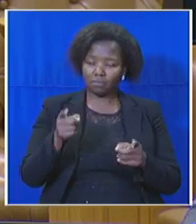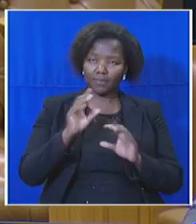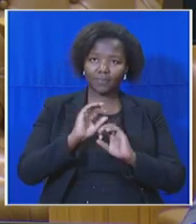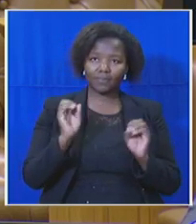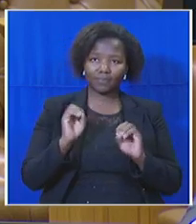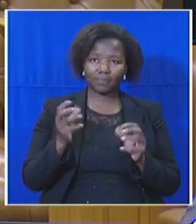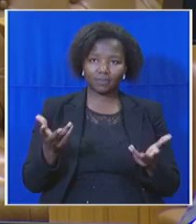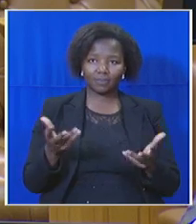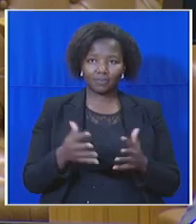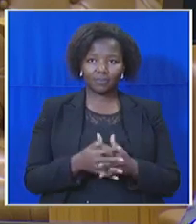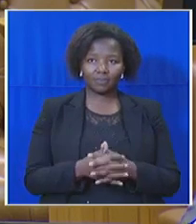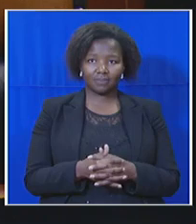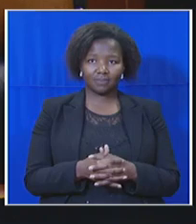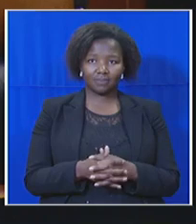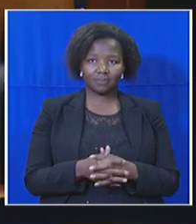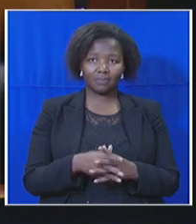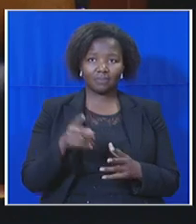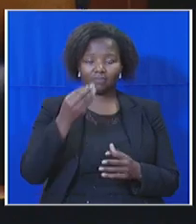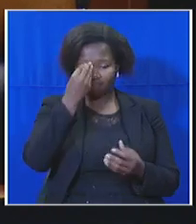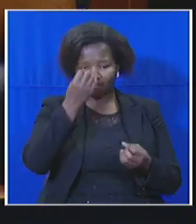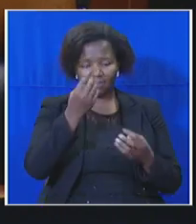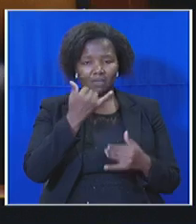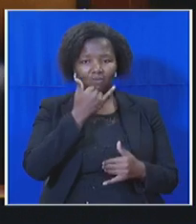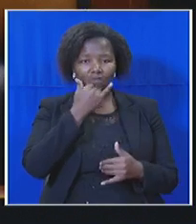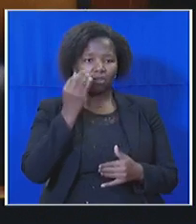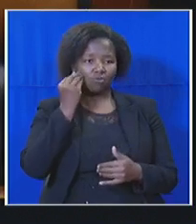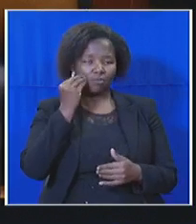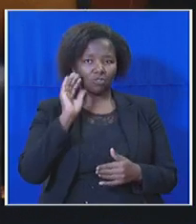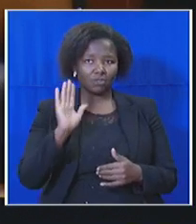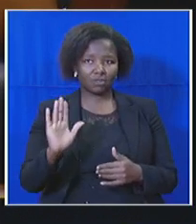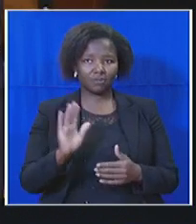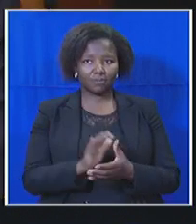order. She's misleading us.